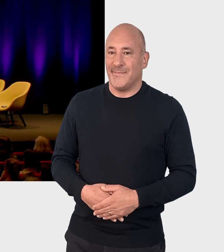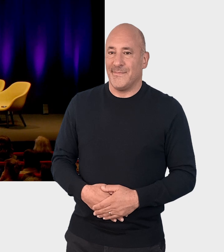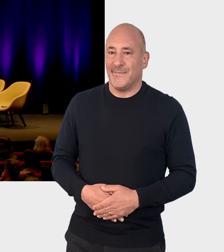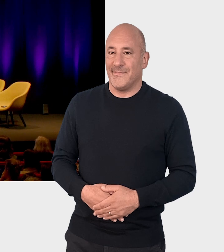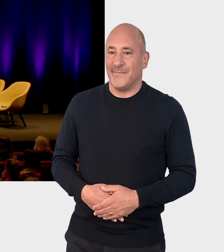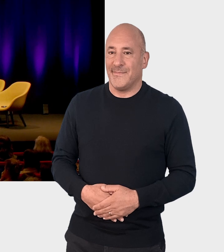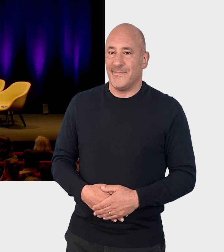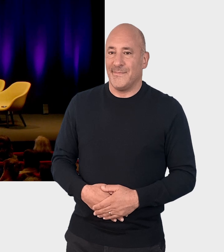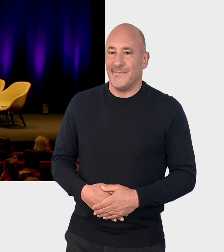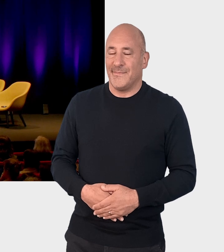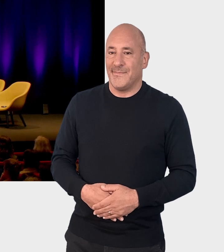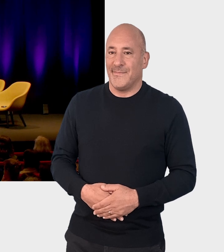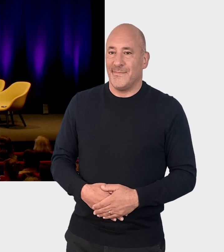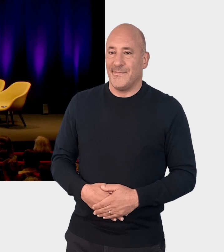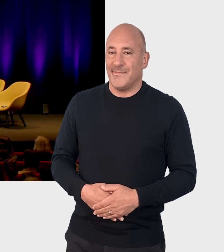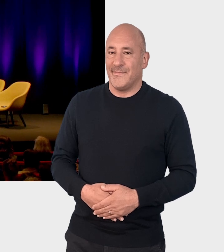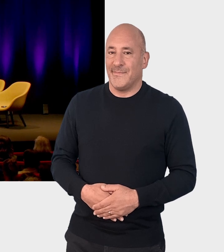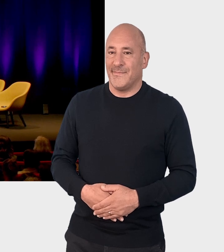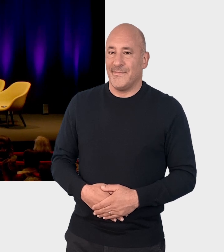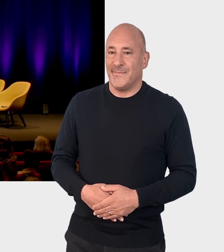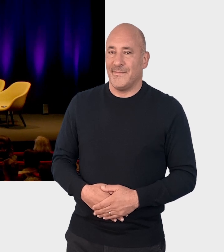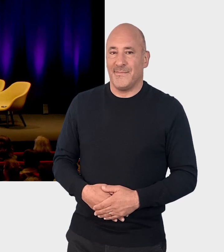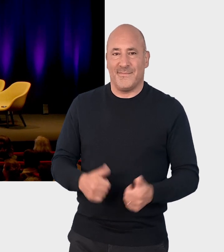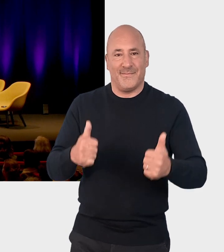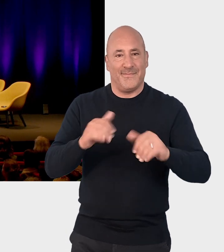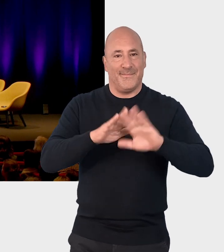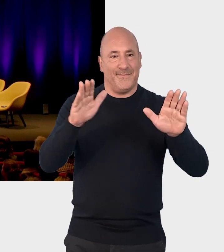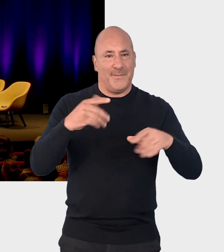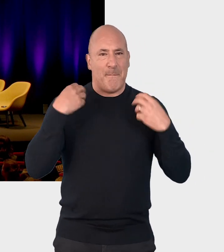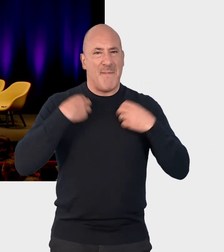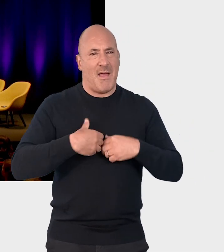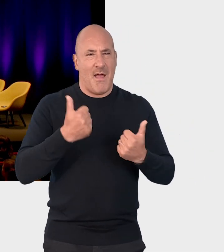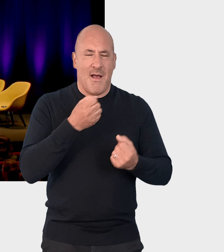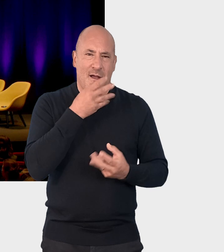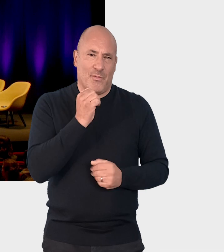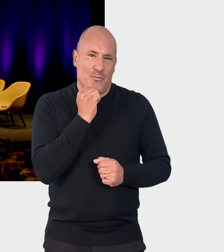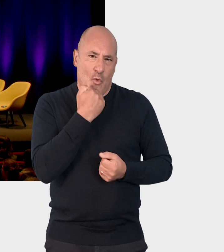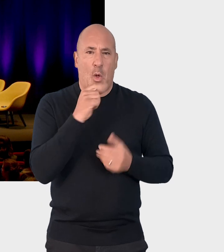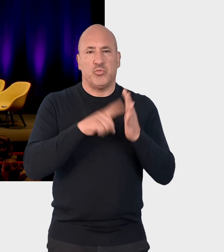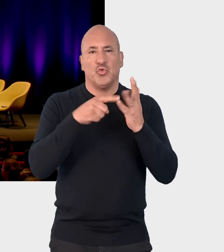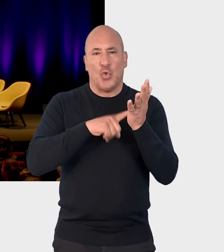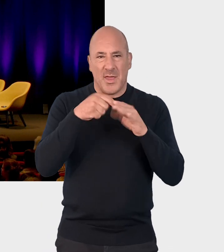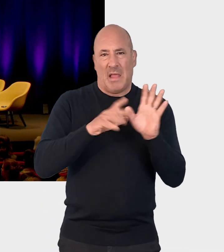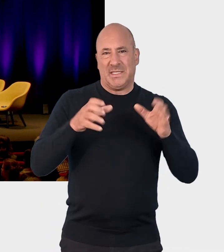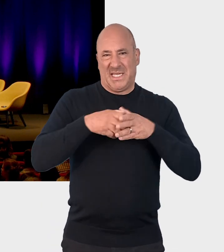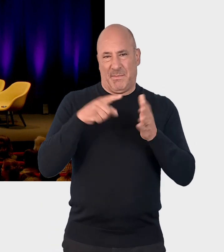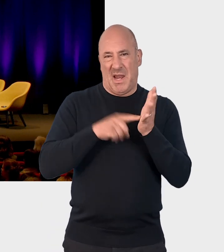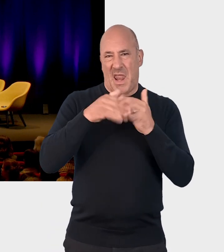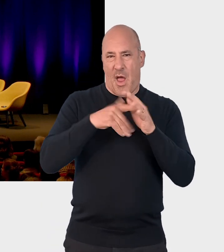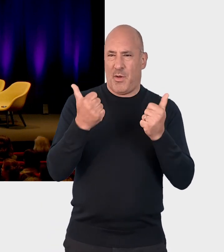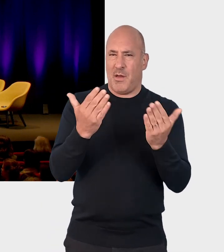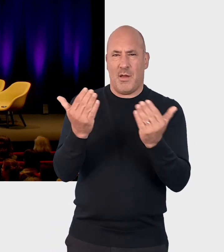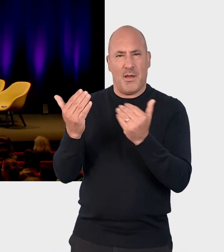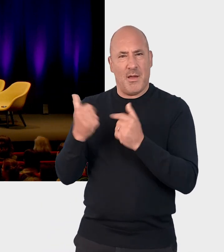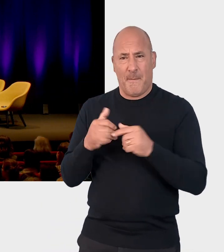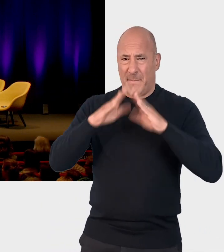Good morning, and thank you to the Mayor for the warmth of that welcome, and also to Julia and the team here at the Lowry for the warmth of their welcome as well. What a